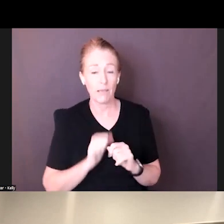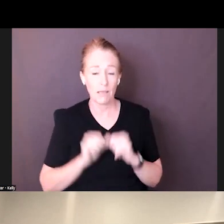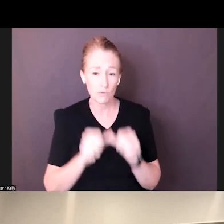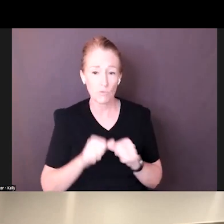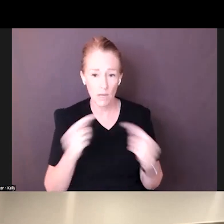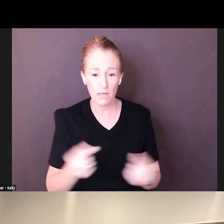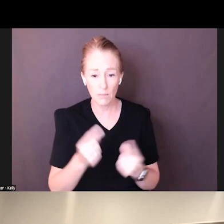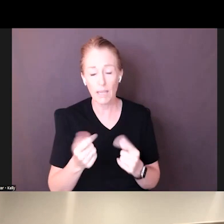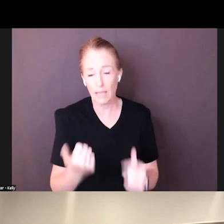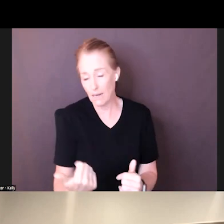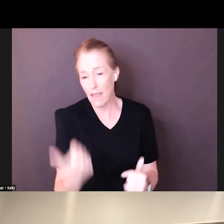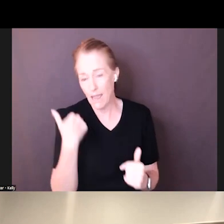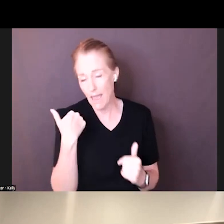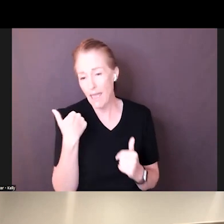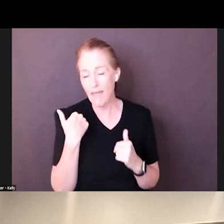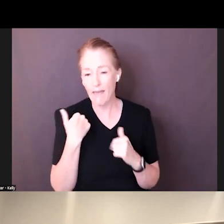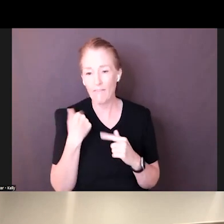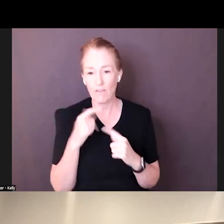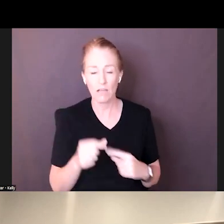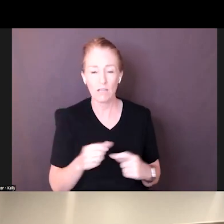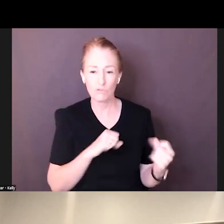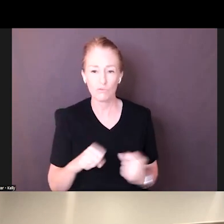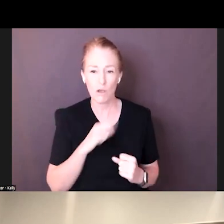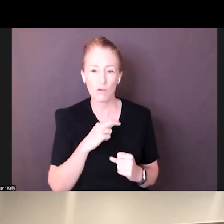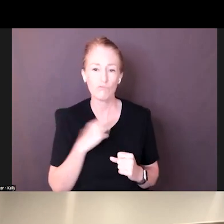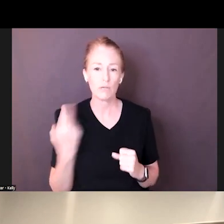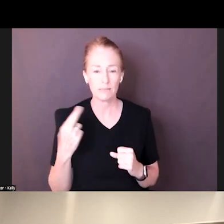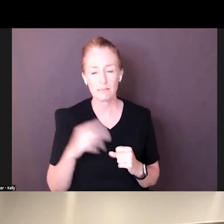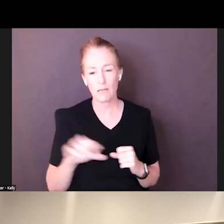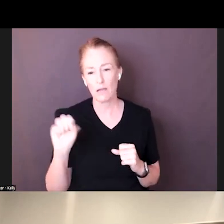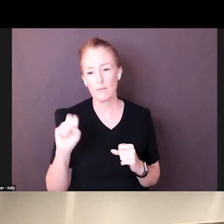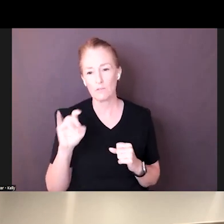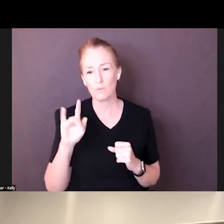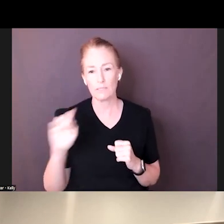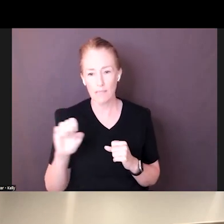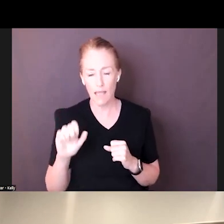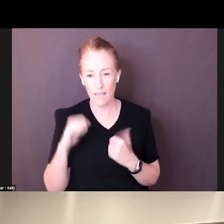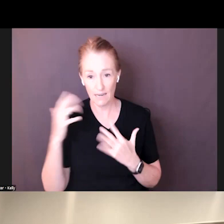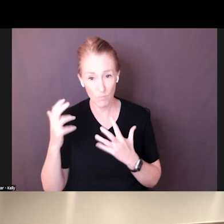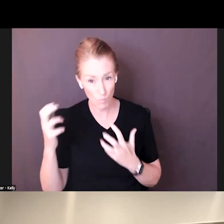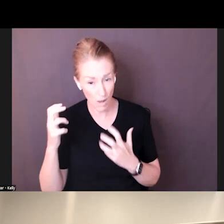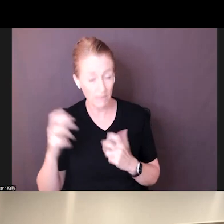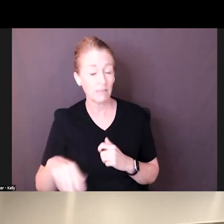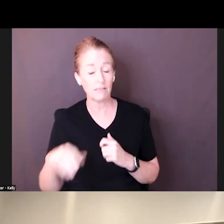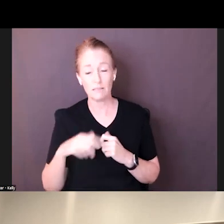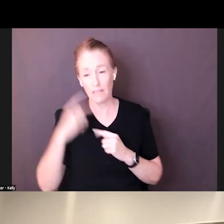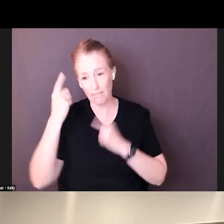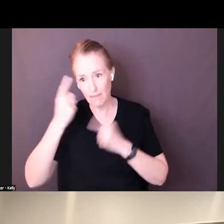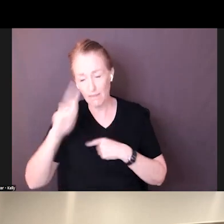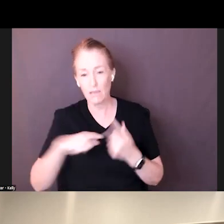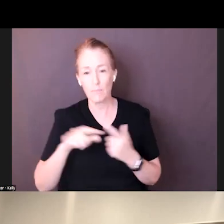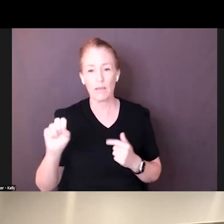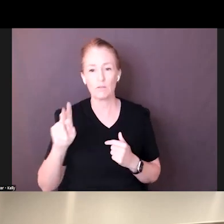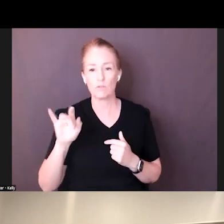and suicidal ideation, even separate and apart from mental health conditions like depression and anxiety that often